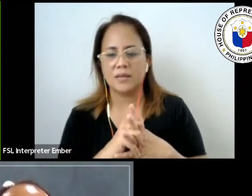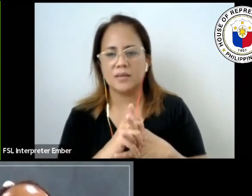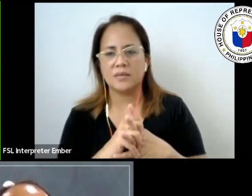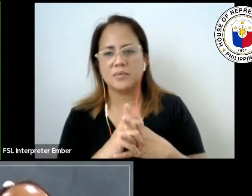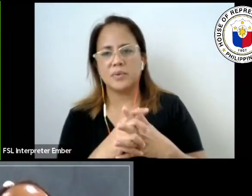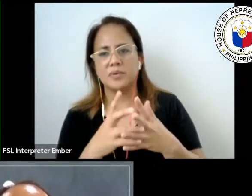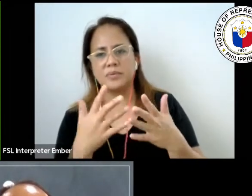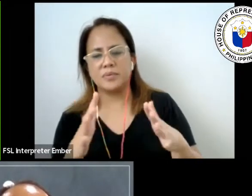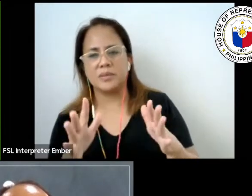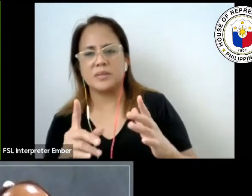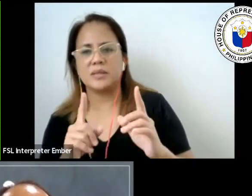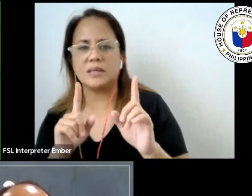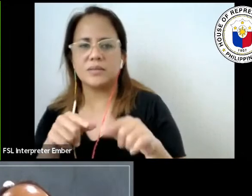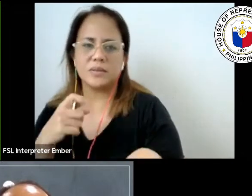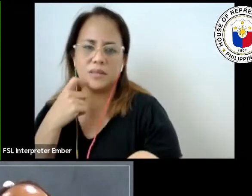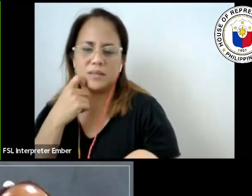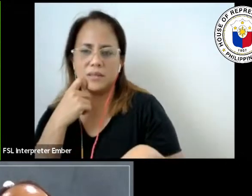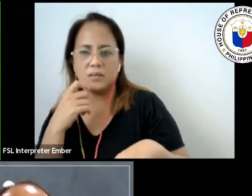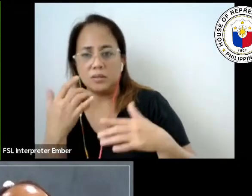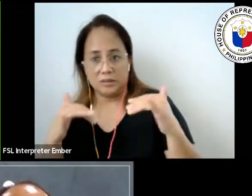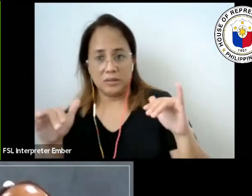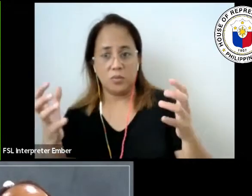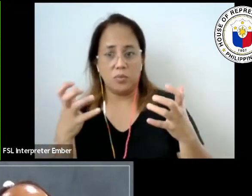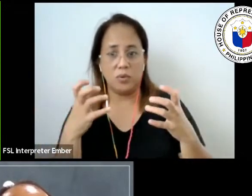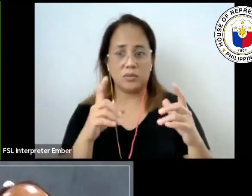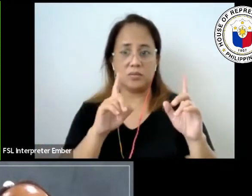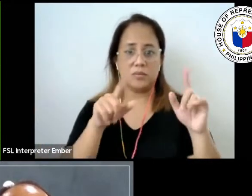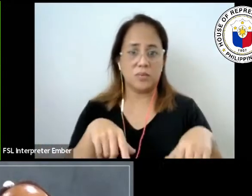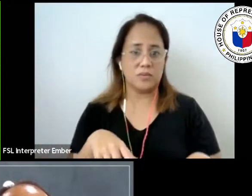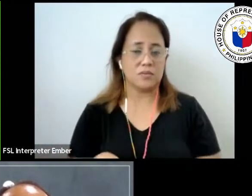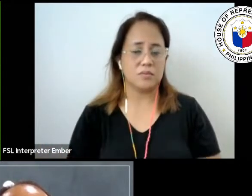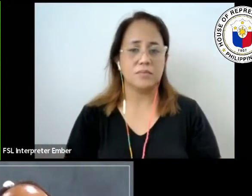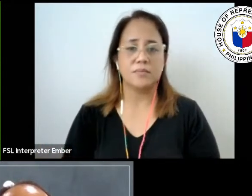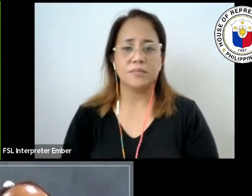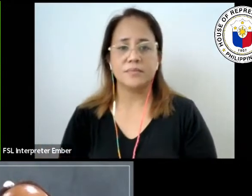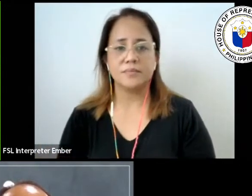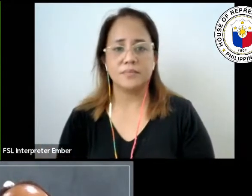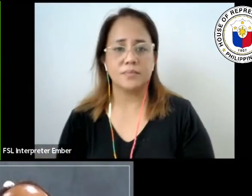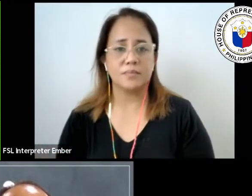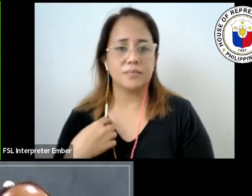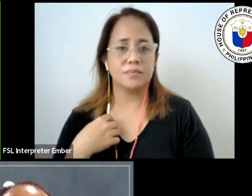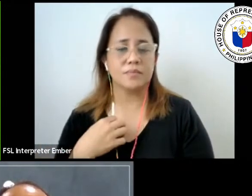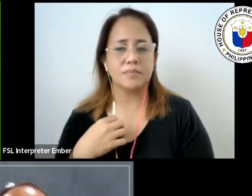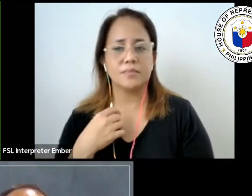suppose that was already answered earlier. Do you still want a response? No more, yes.